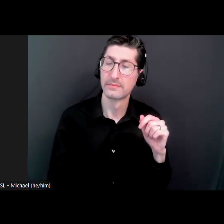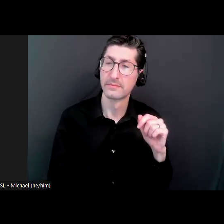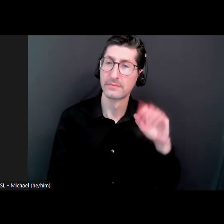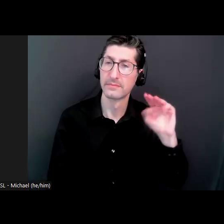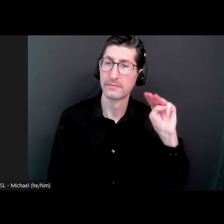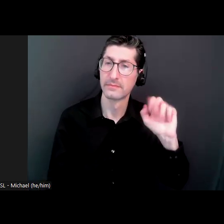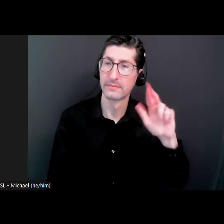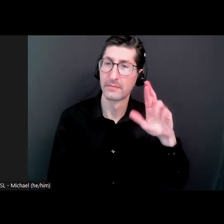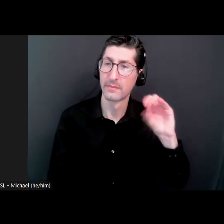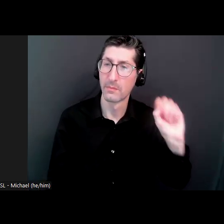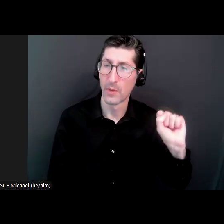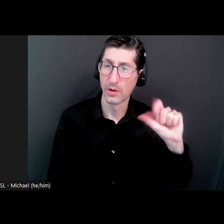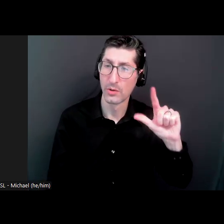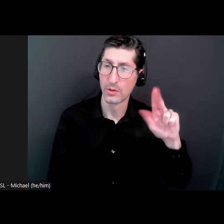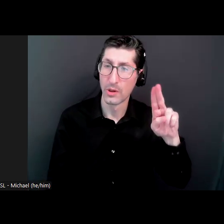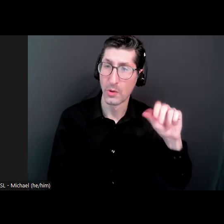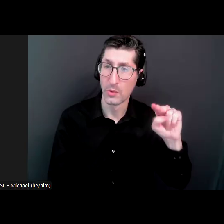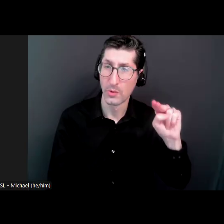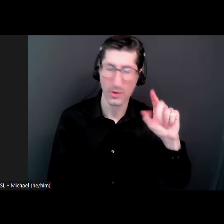Marcos Luna. Yes.